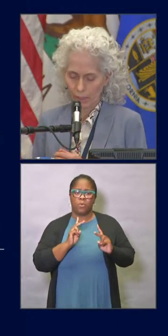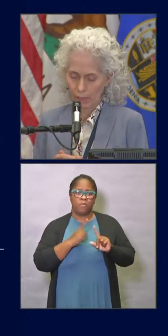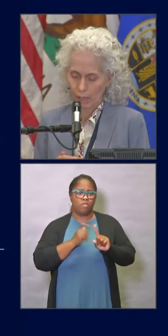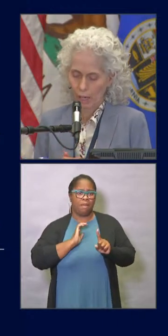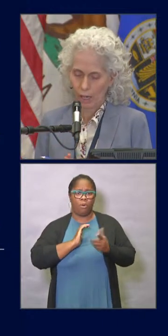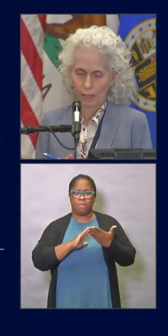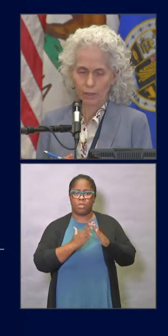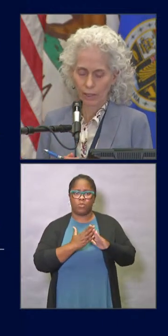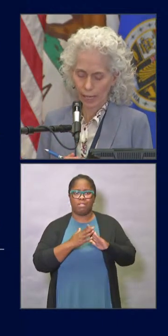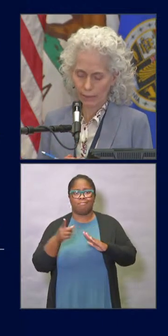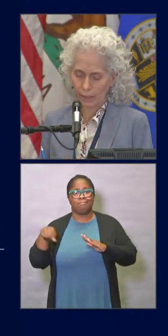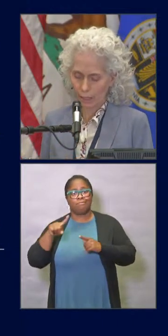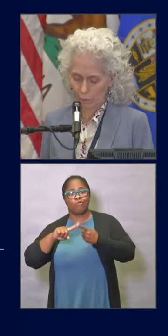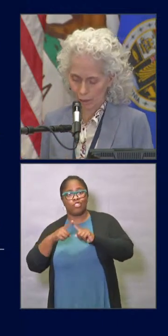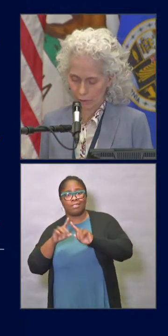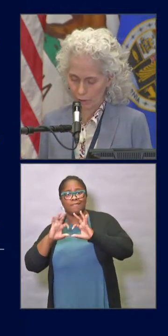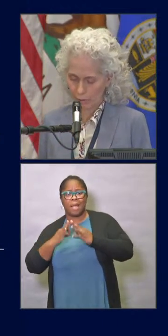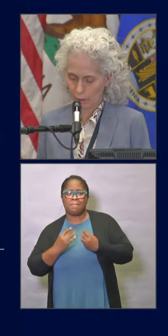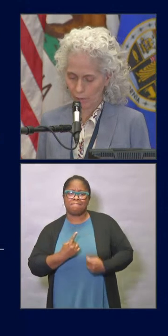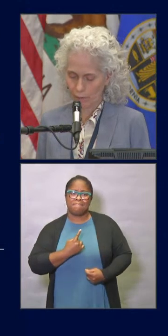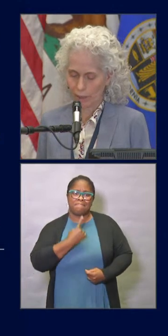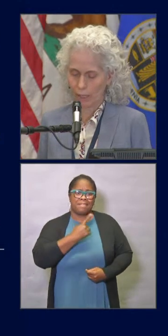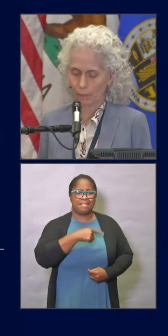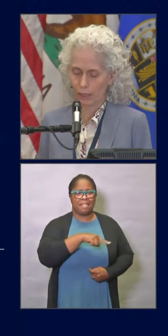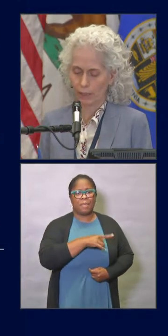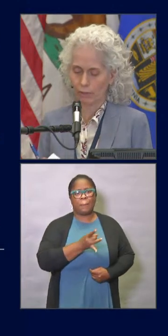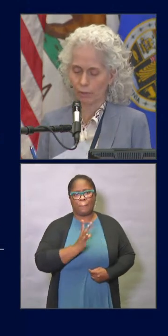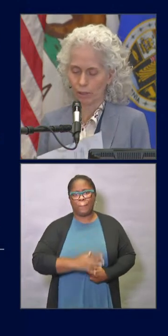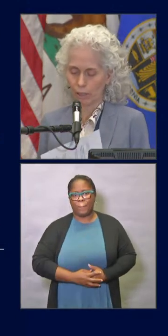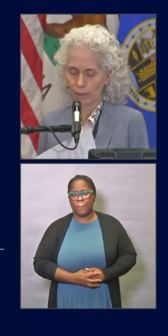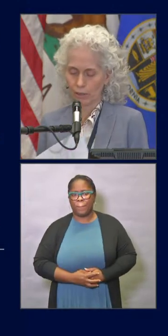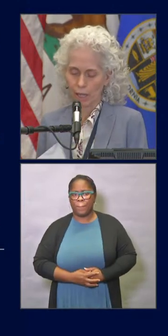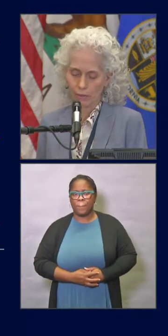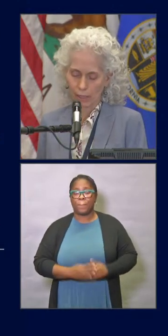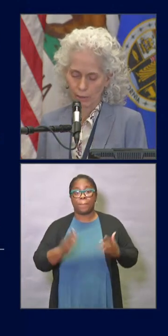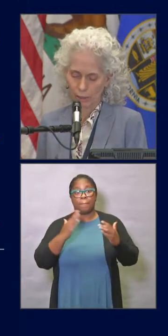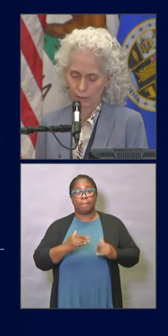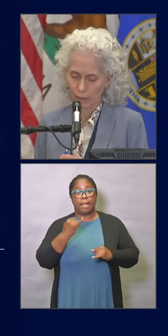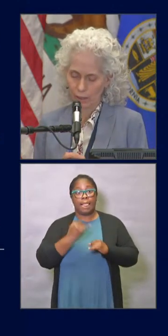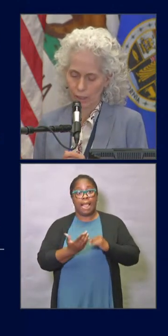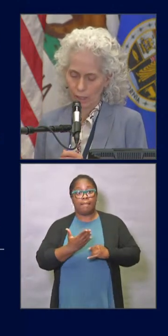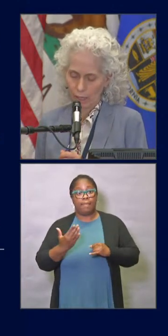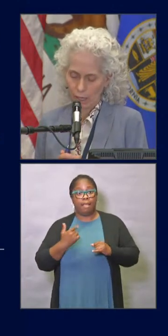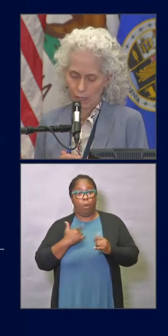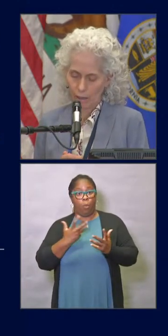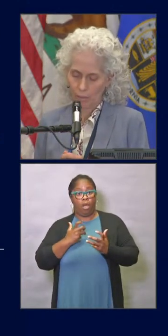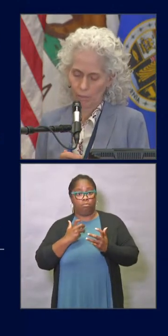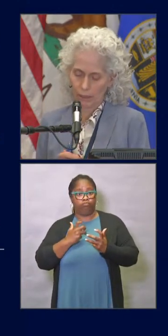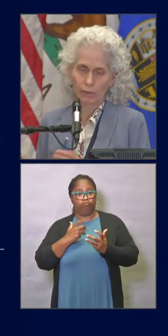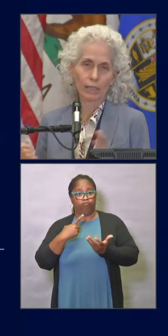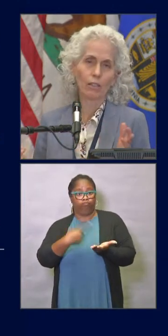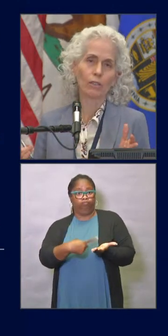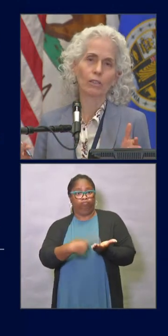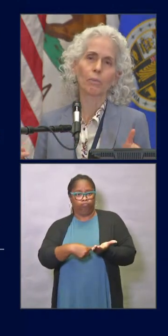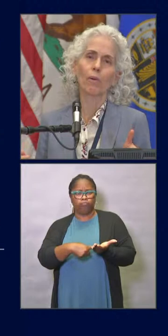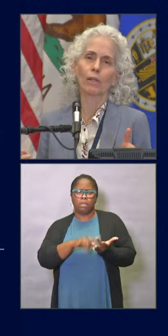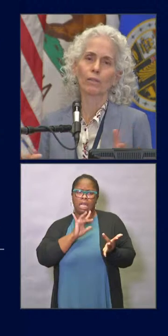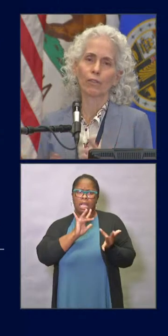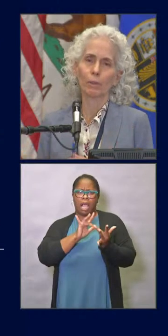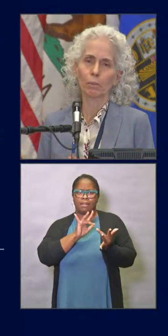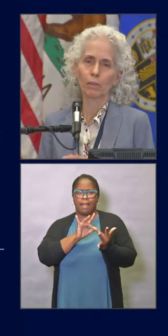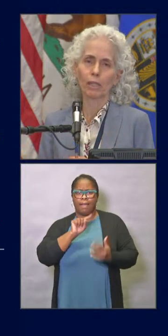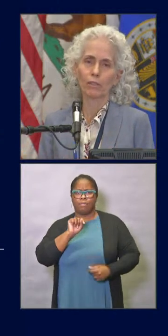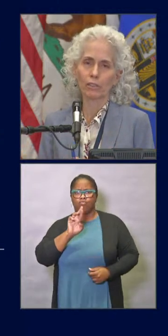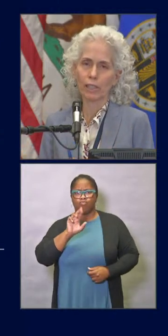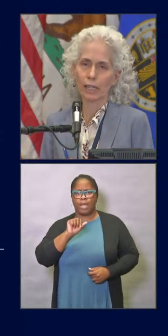terribly. The last thing I wanted to really update everyone on is contact tracing, because I know it's